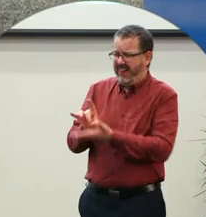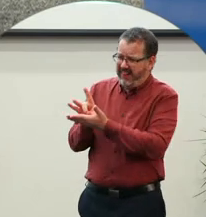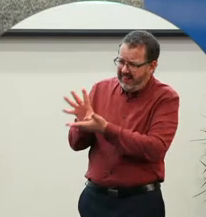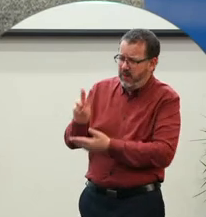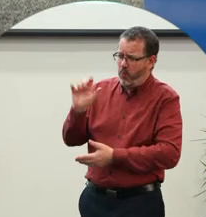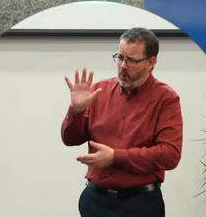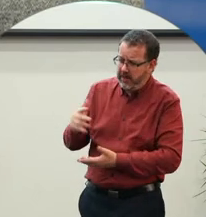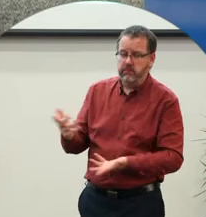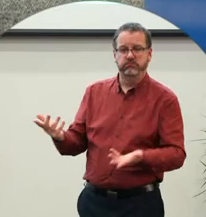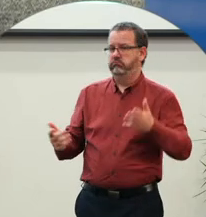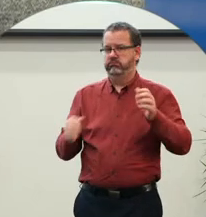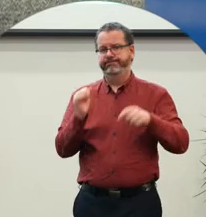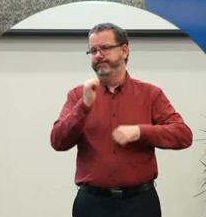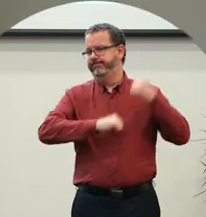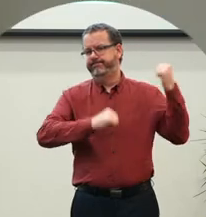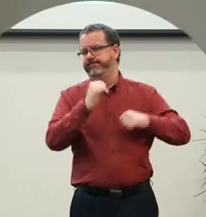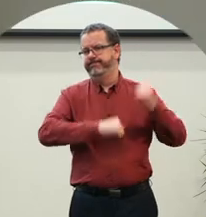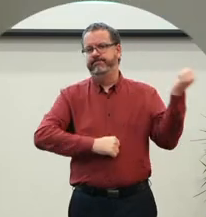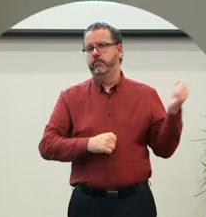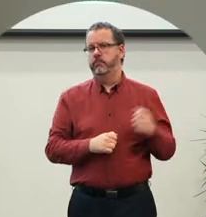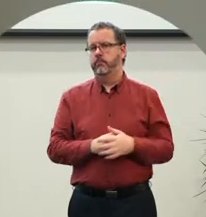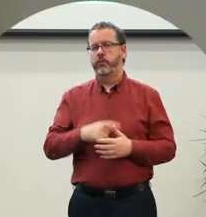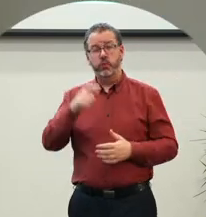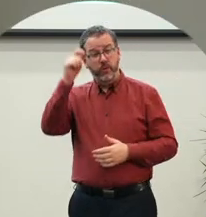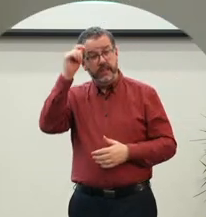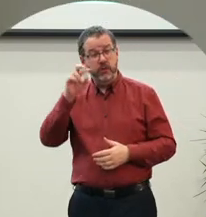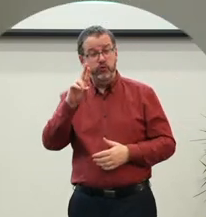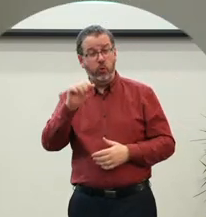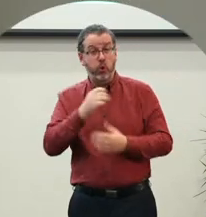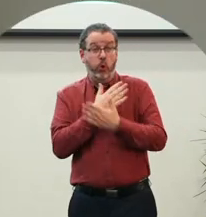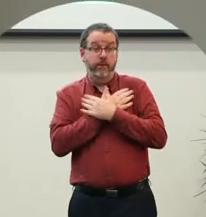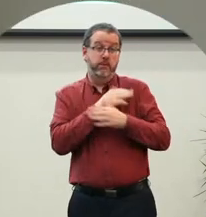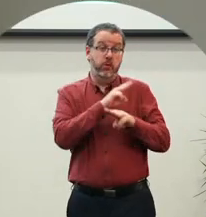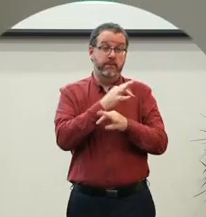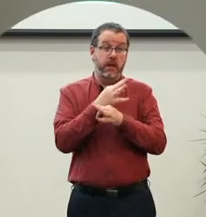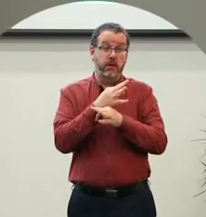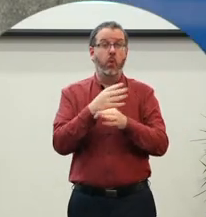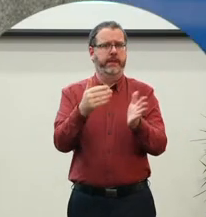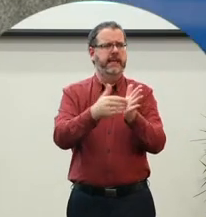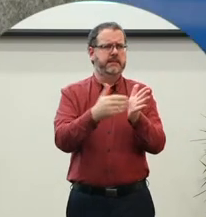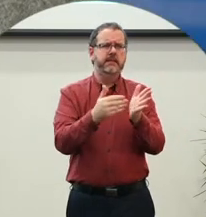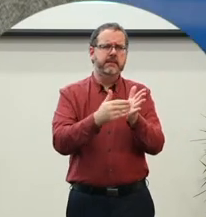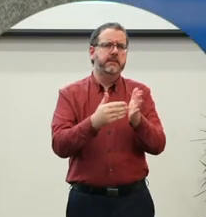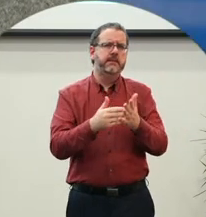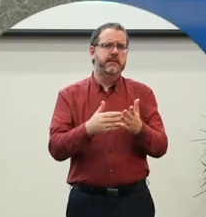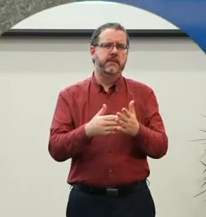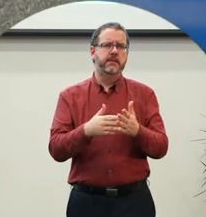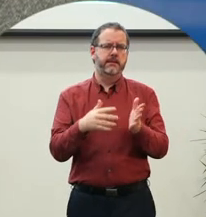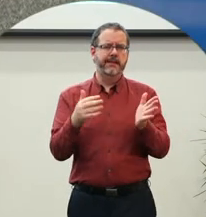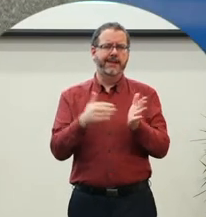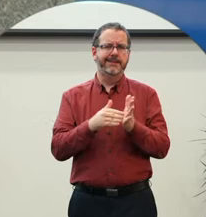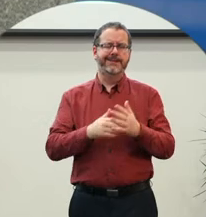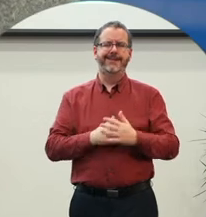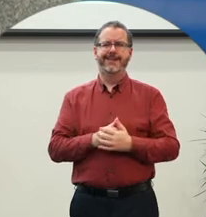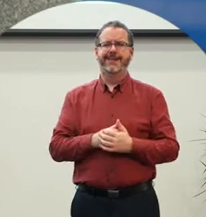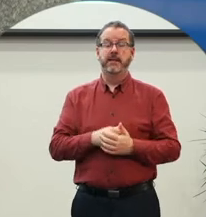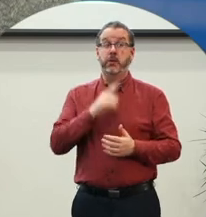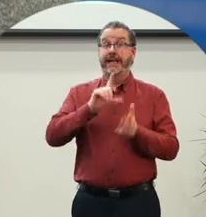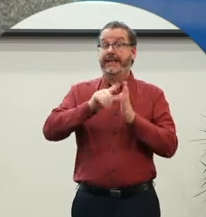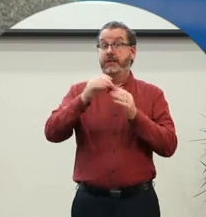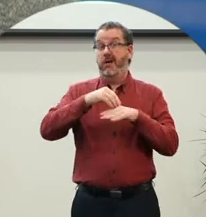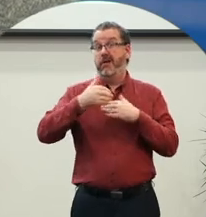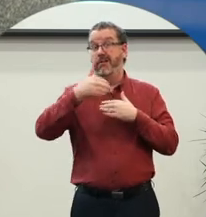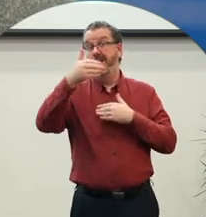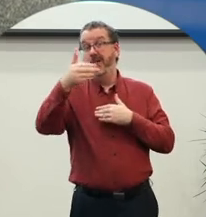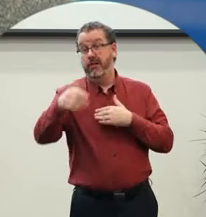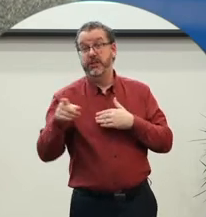listen. Did she love her parents? Oh, absolutely. Yeah. I mean, when she later burgled her own family estate